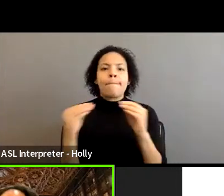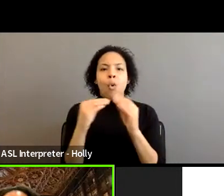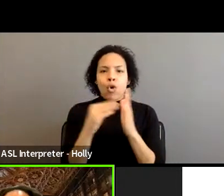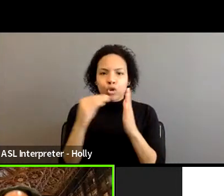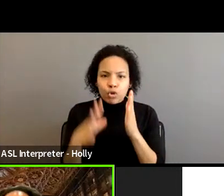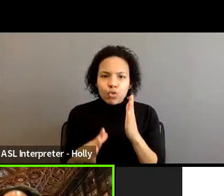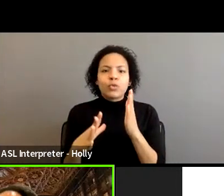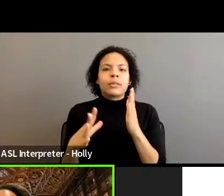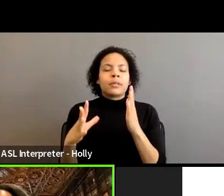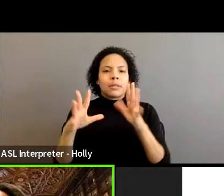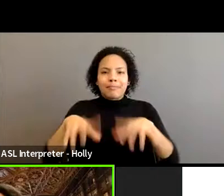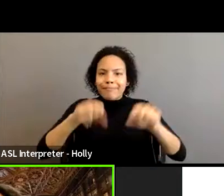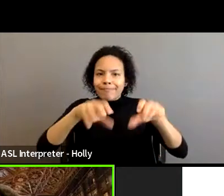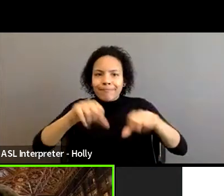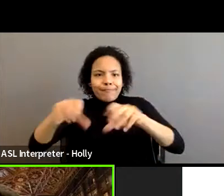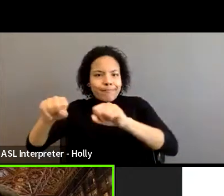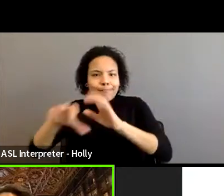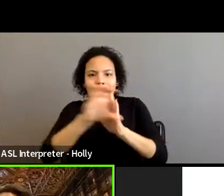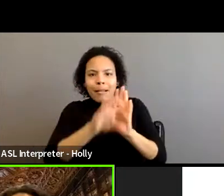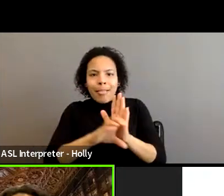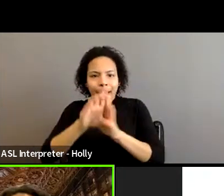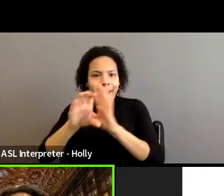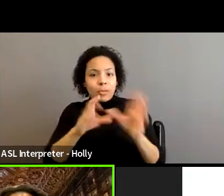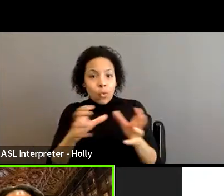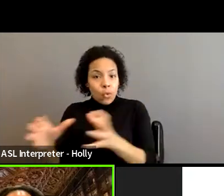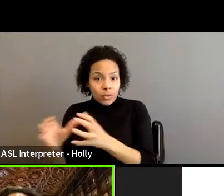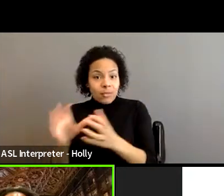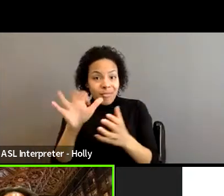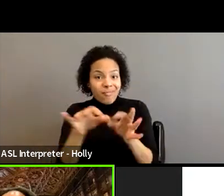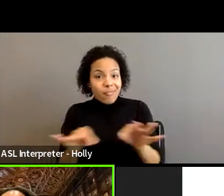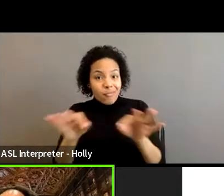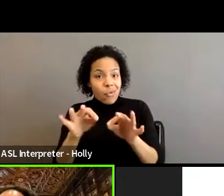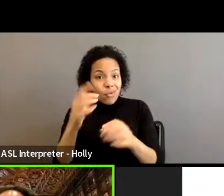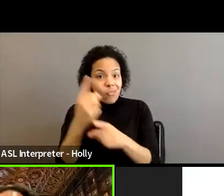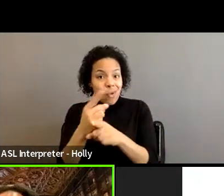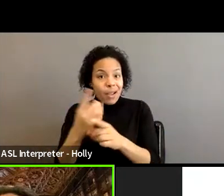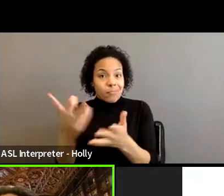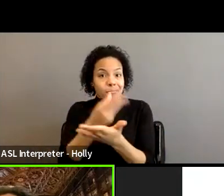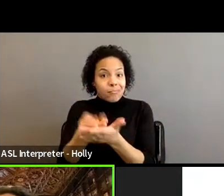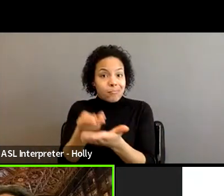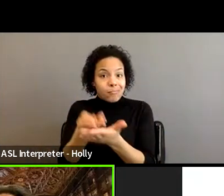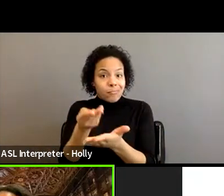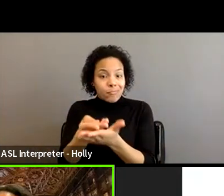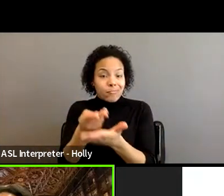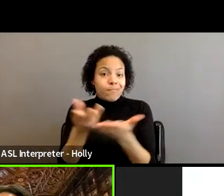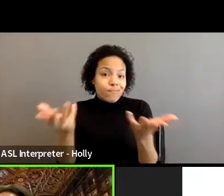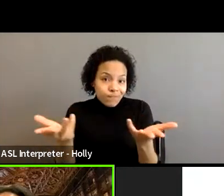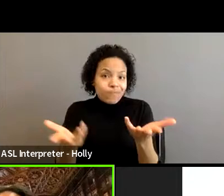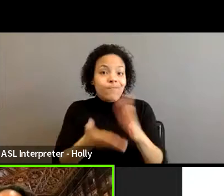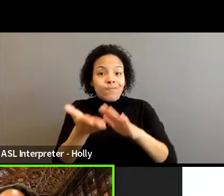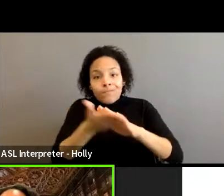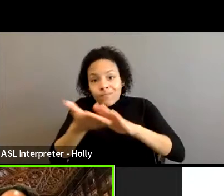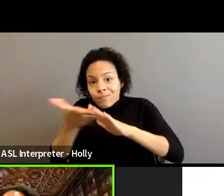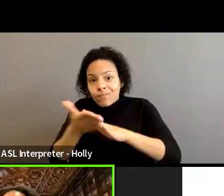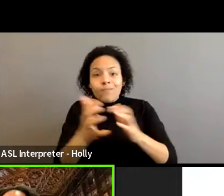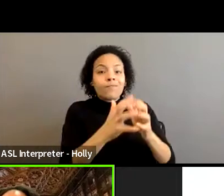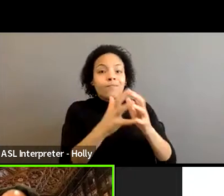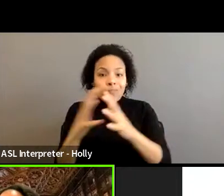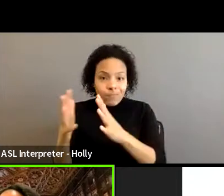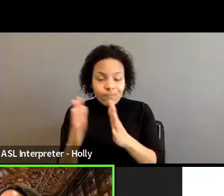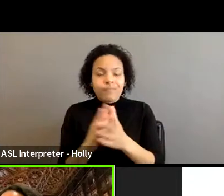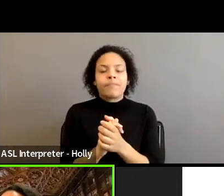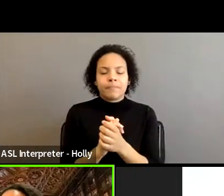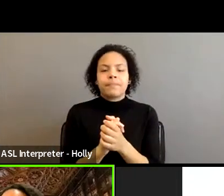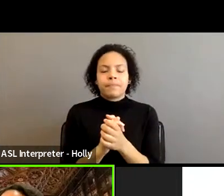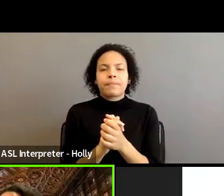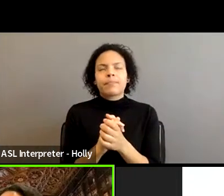institution. How many bodies do we have in institutions? Okay, so if recruitment is at the top, when you start doing